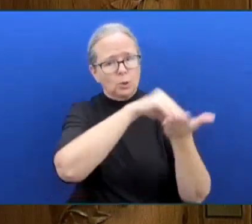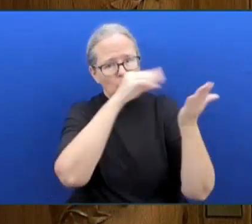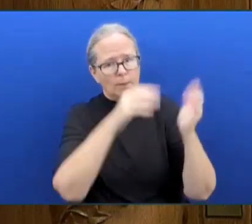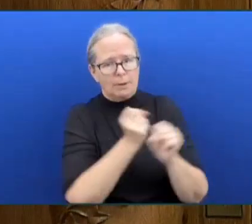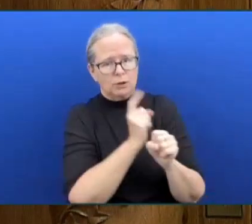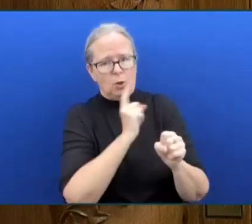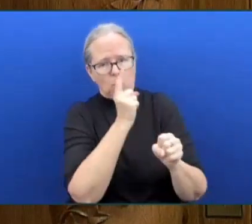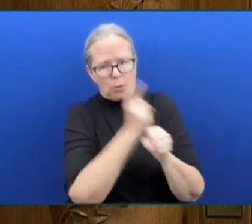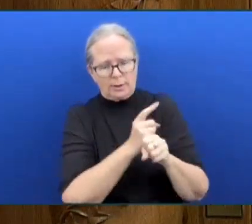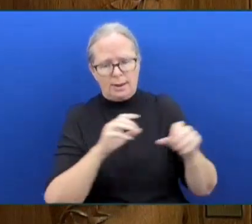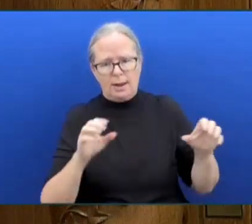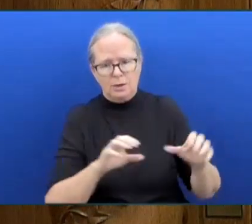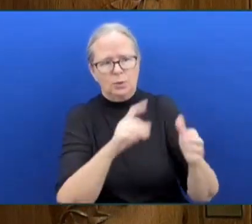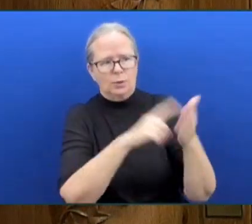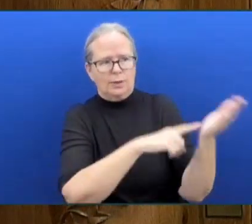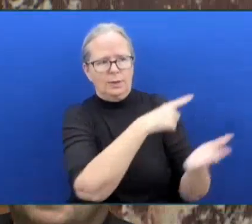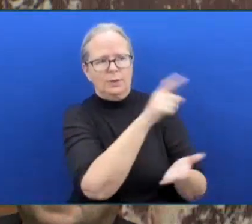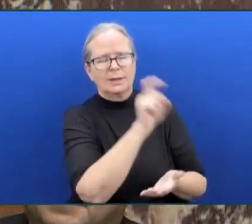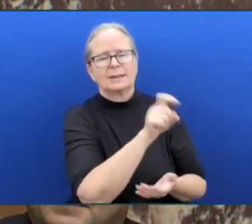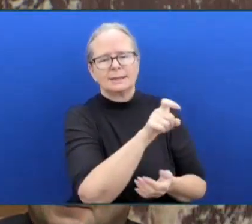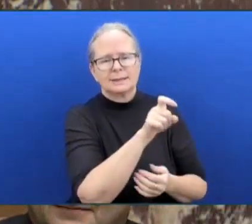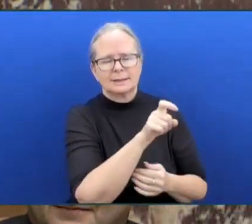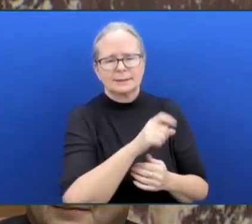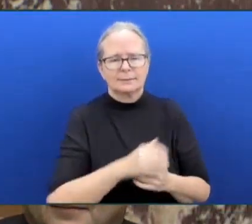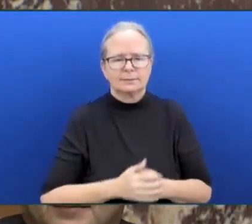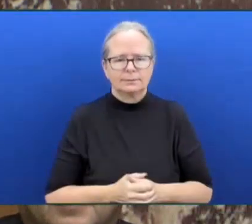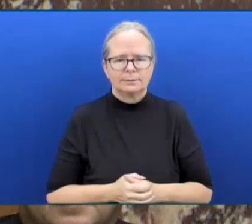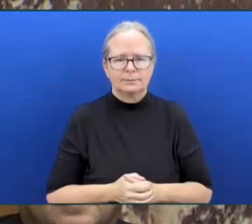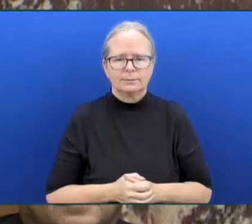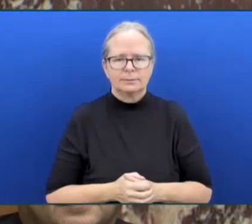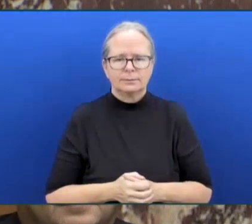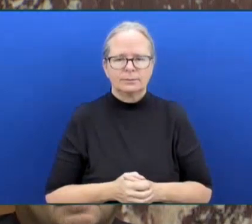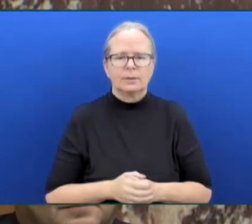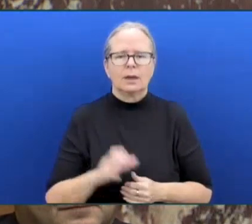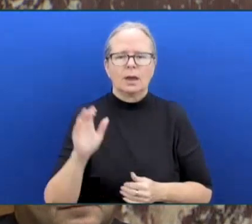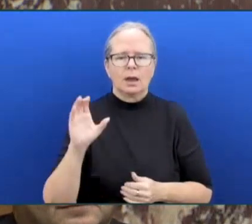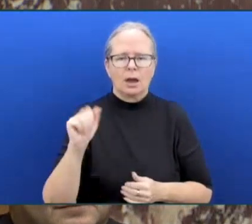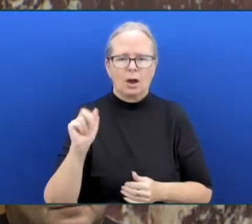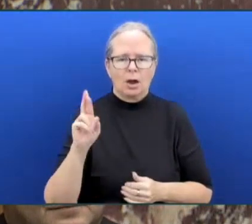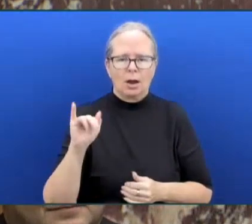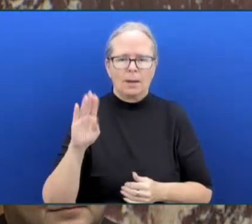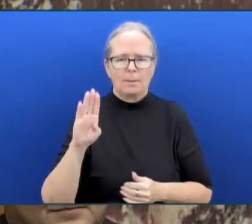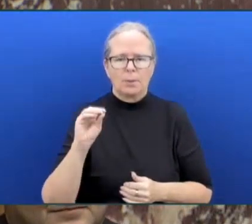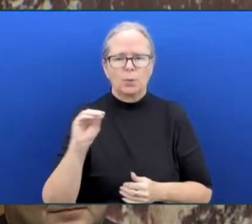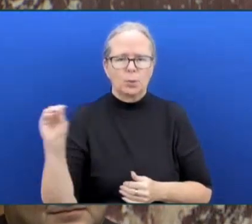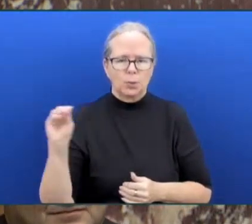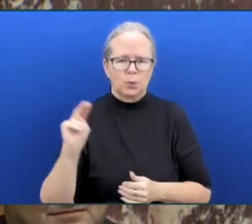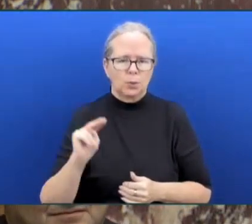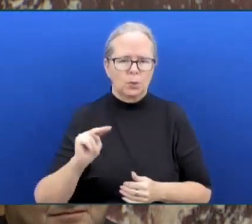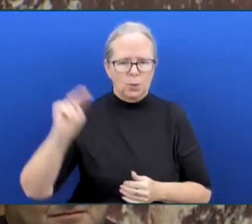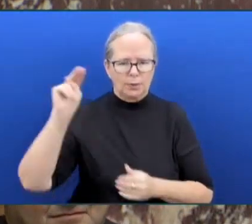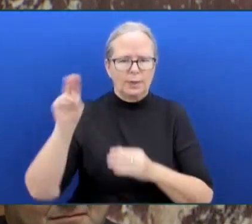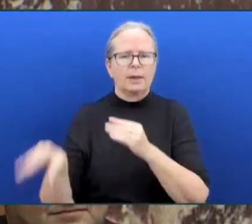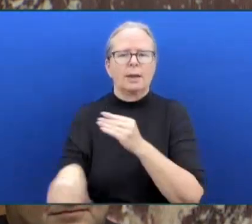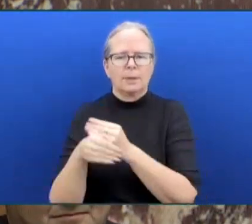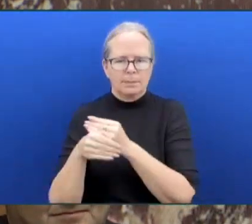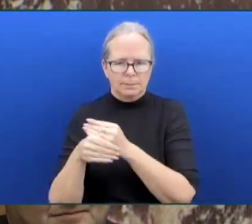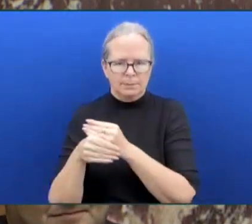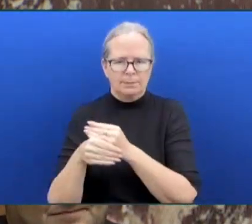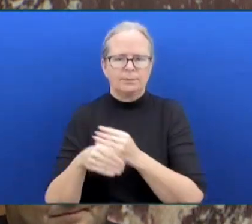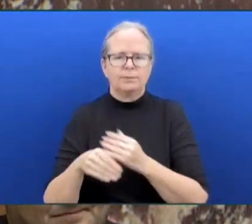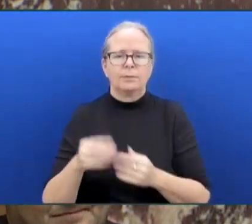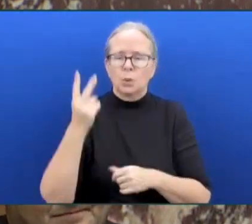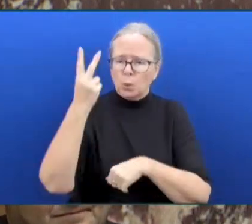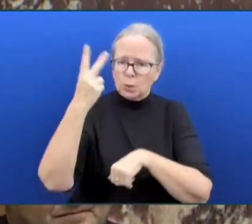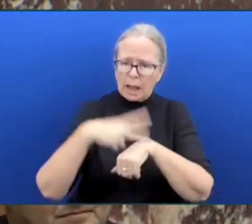Member for Cariboo North, supplemental. Mr. Speaker, after 7 years and 2 elections, I can only imagine how hard it is for the